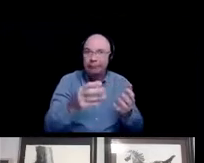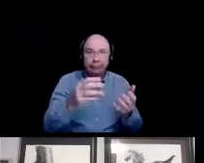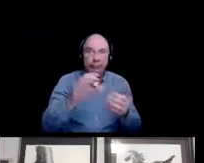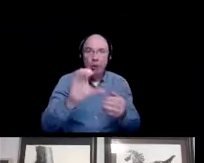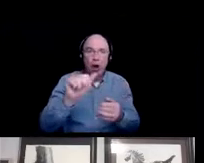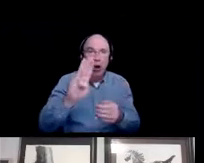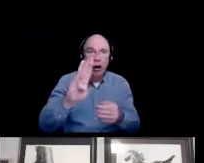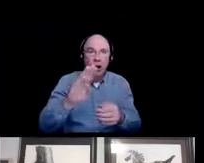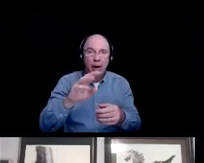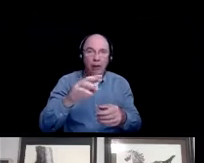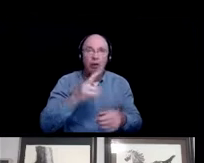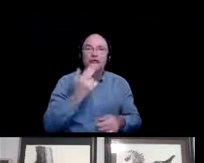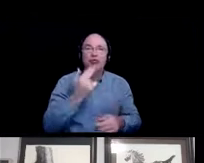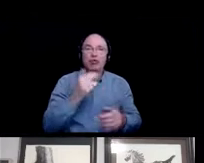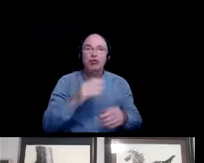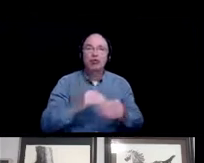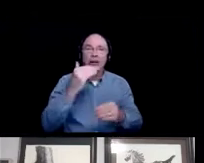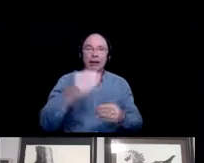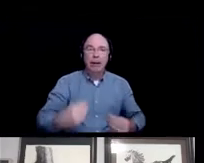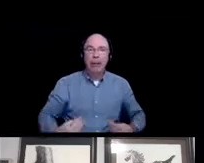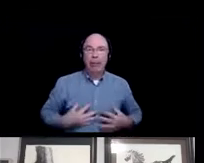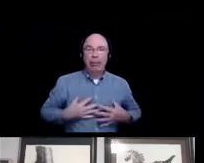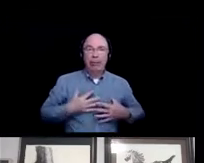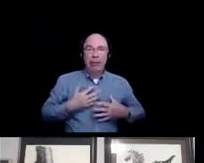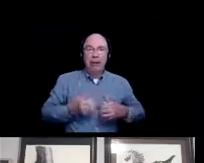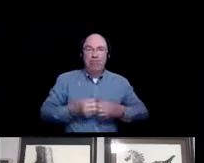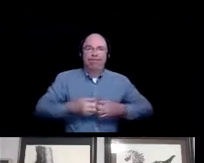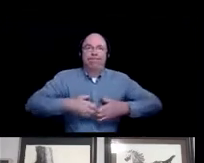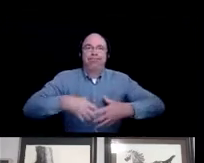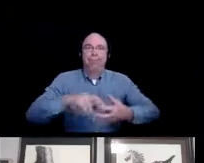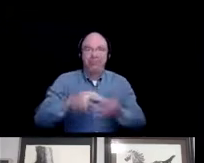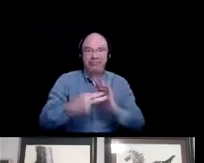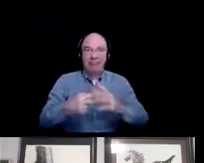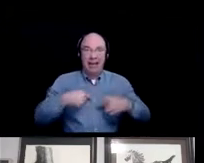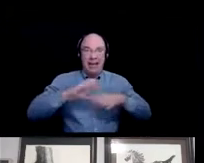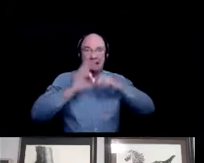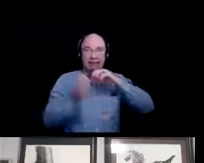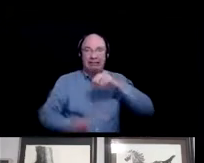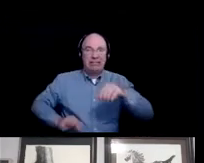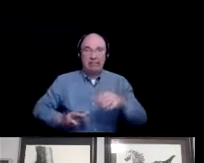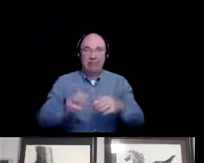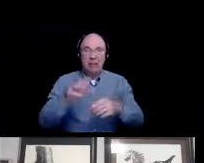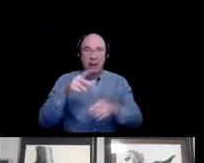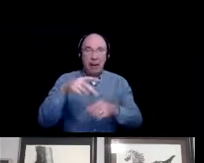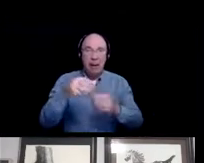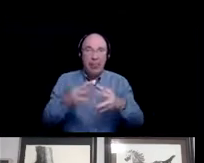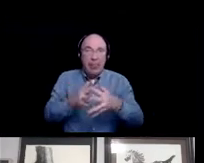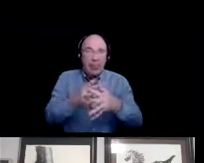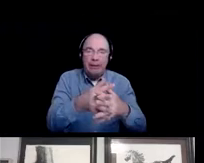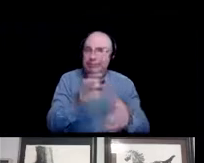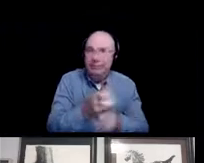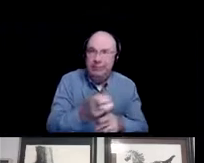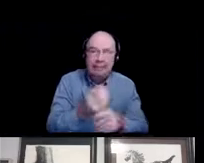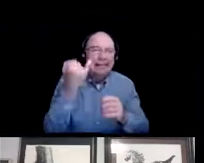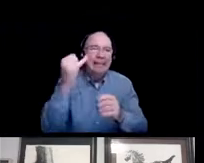in your body that over time wore down and caused intestinal permeability. So if you think of your gut like a very tight